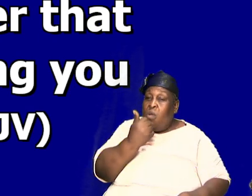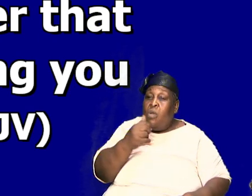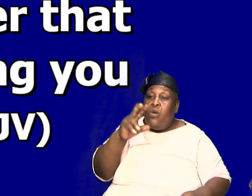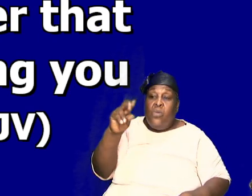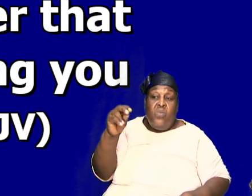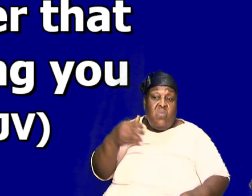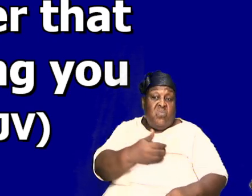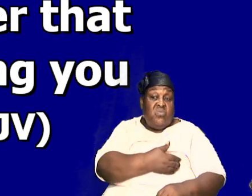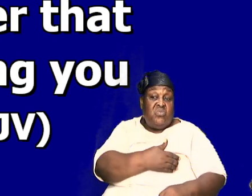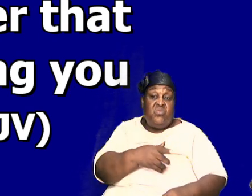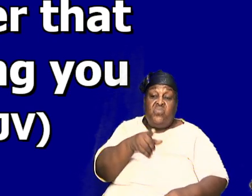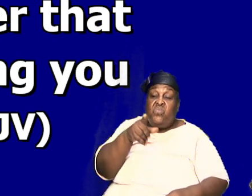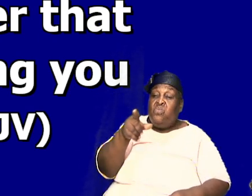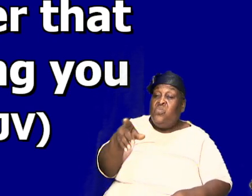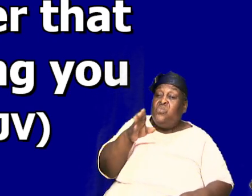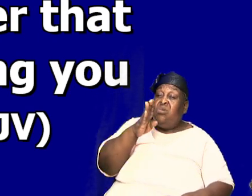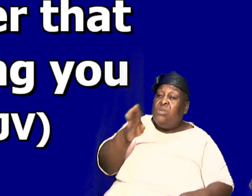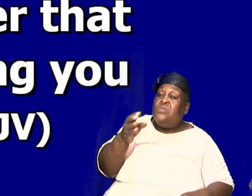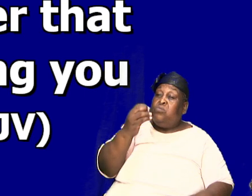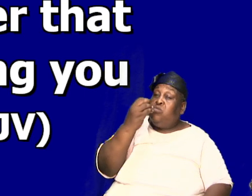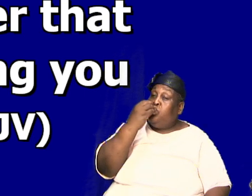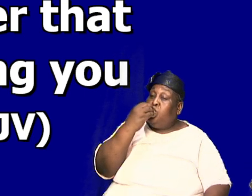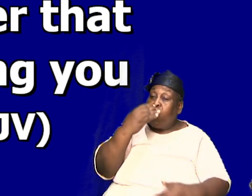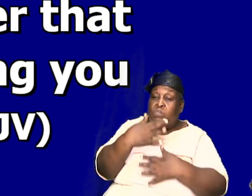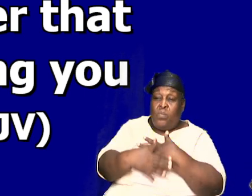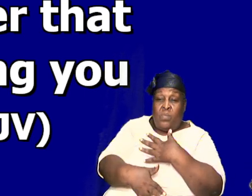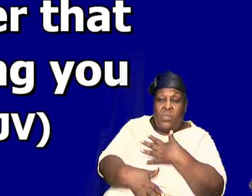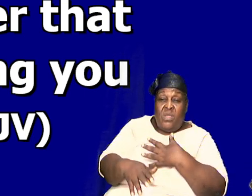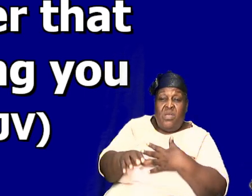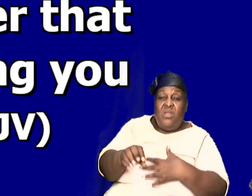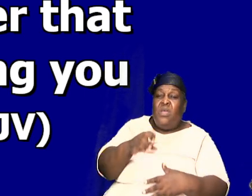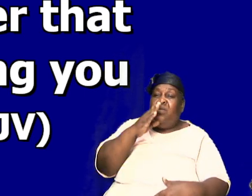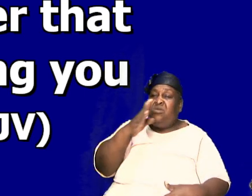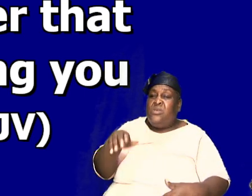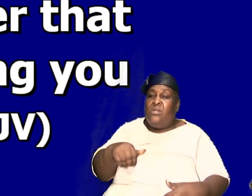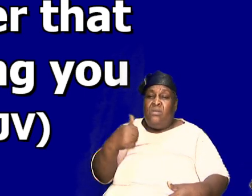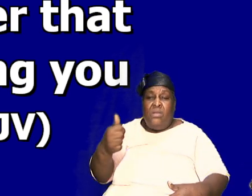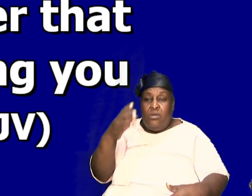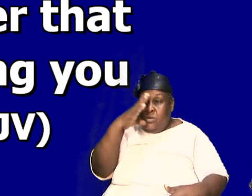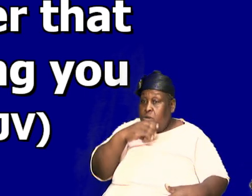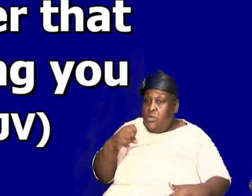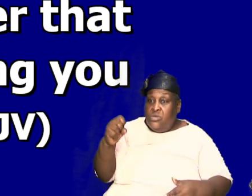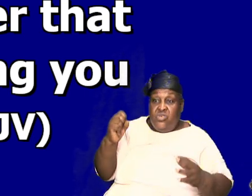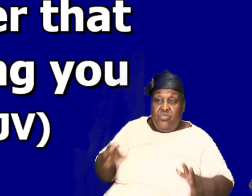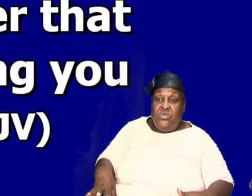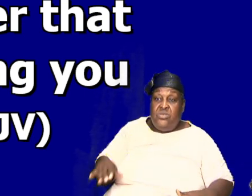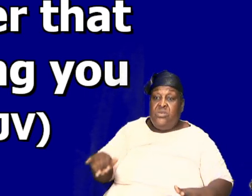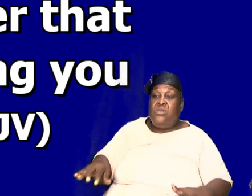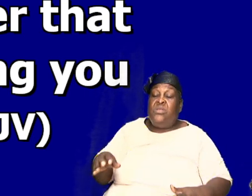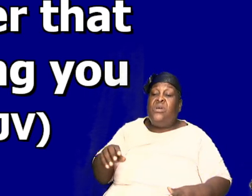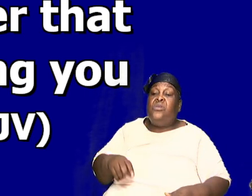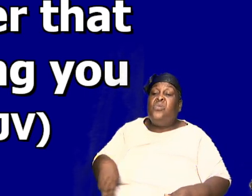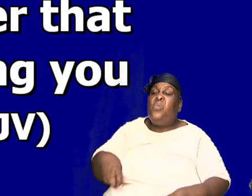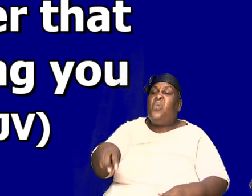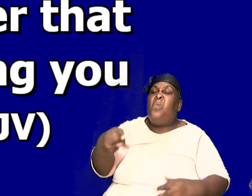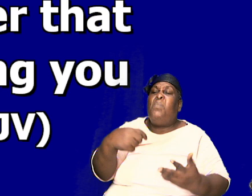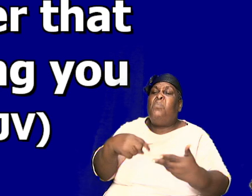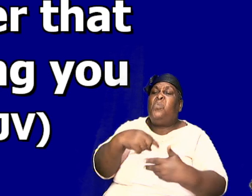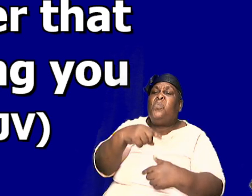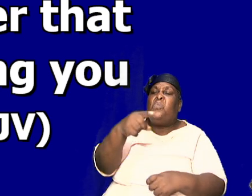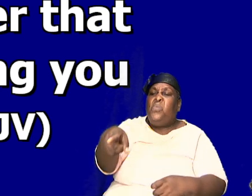soul, you can ask you shall eat bread, neither shall any soul that sojourneth among